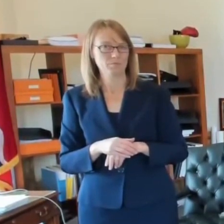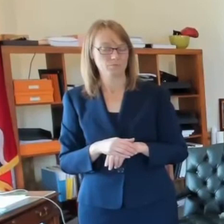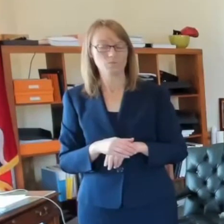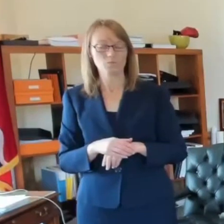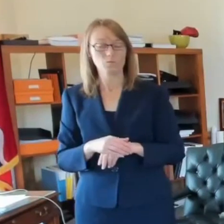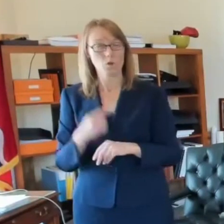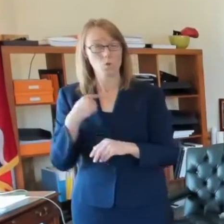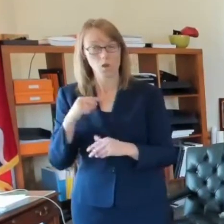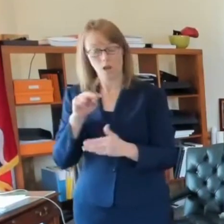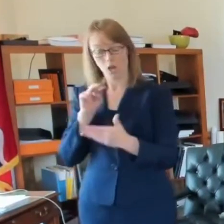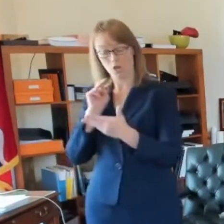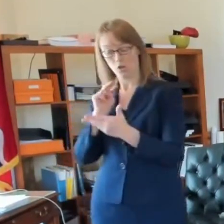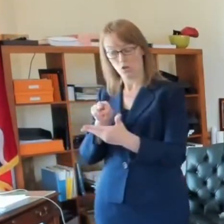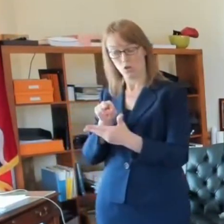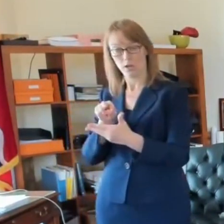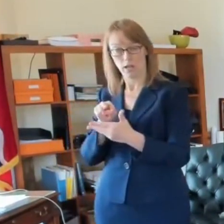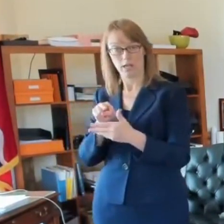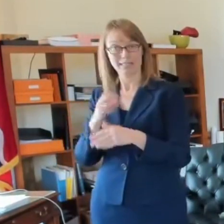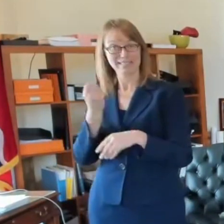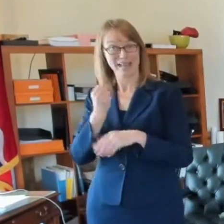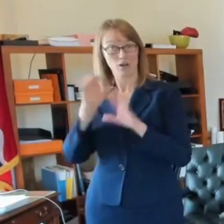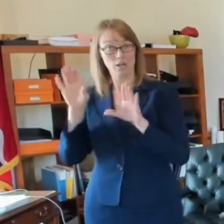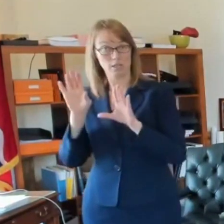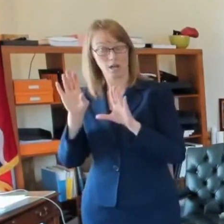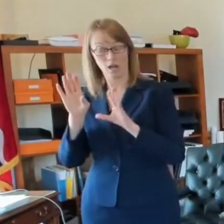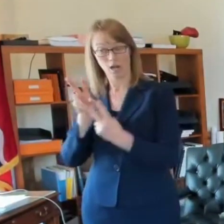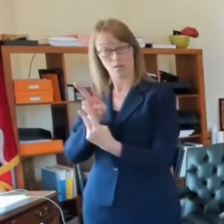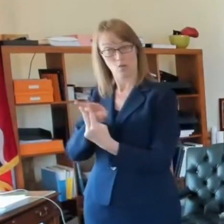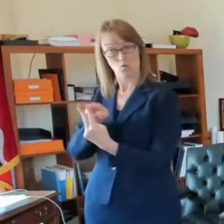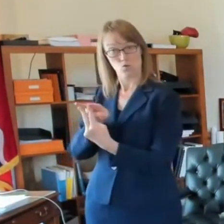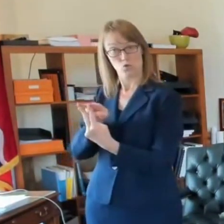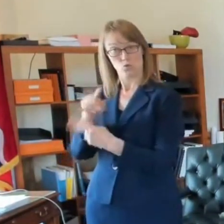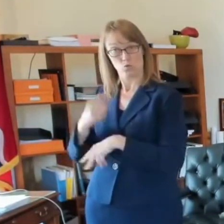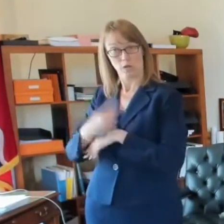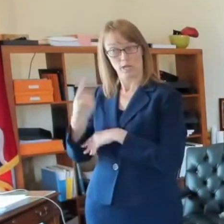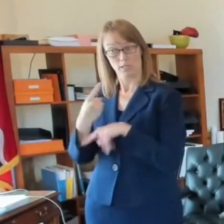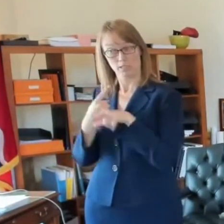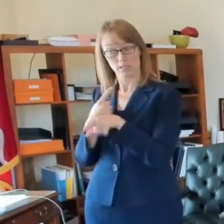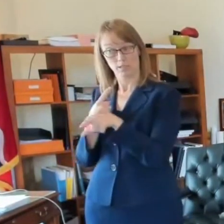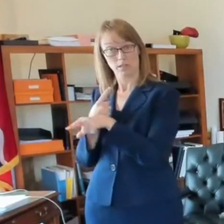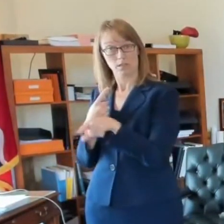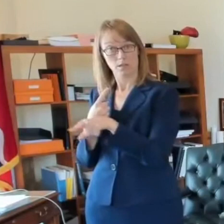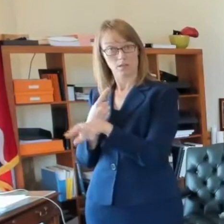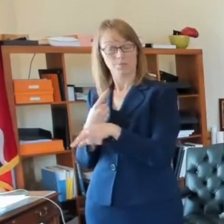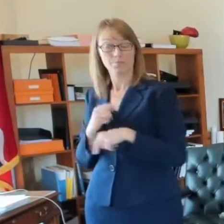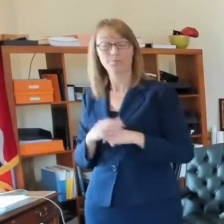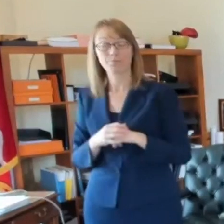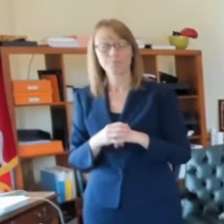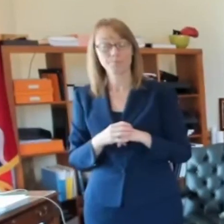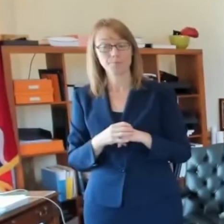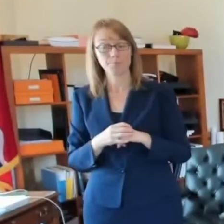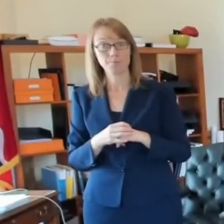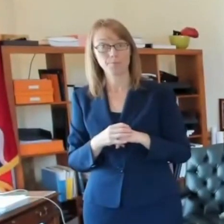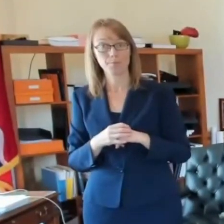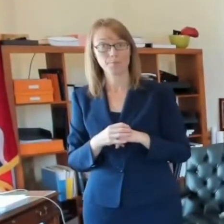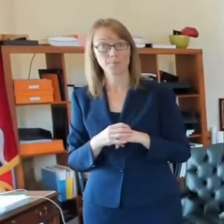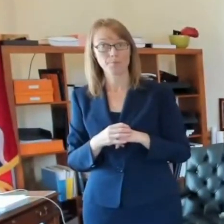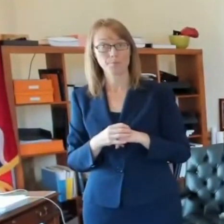and 41, all of those tests, the results came back